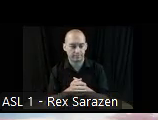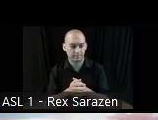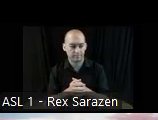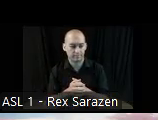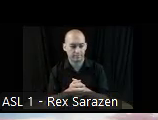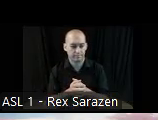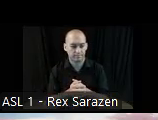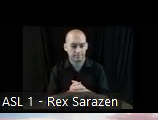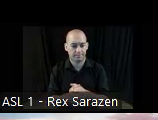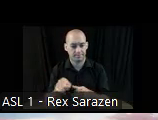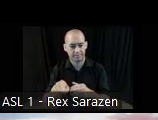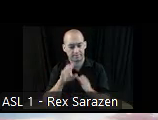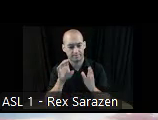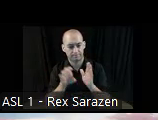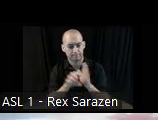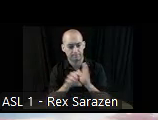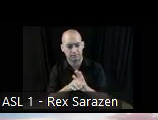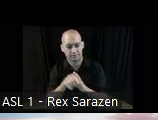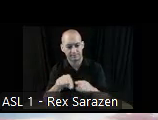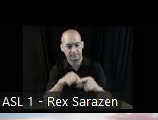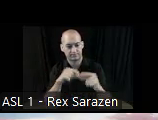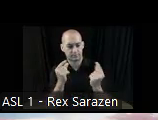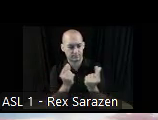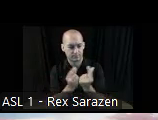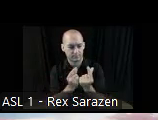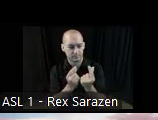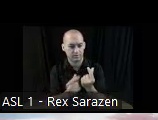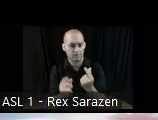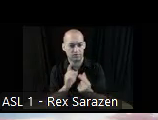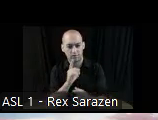So in this slide, so of this group, there are